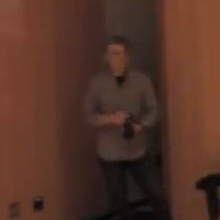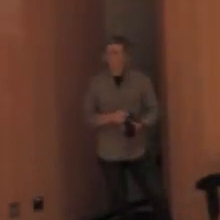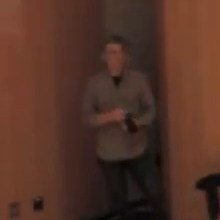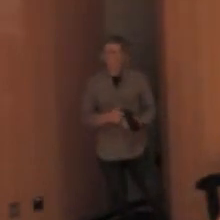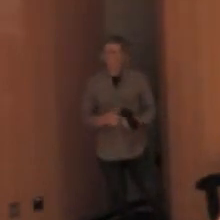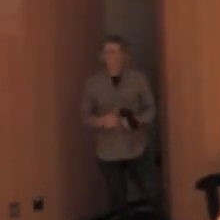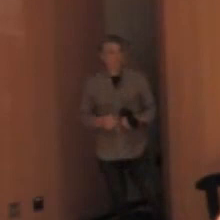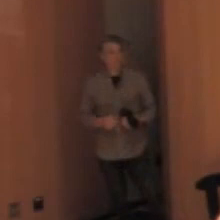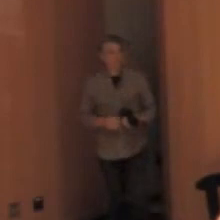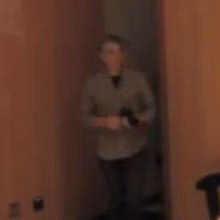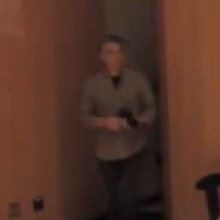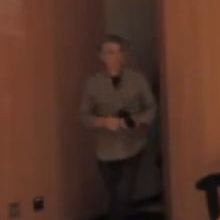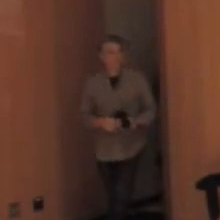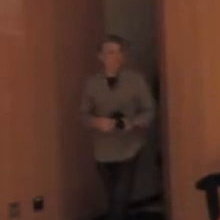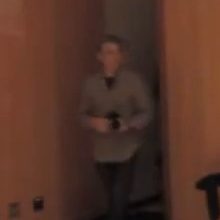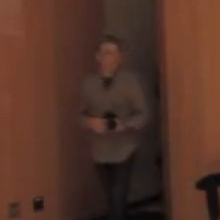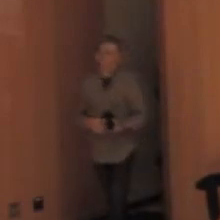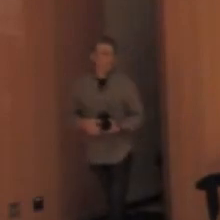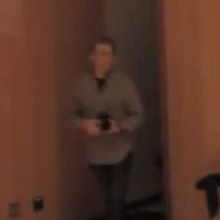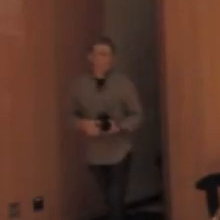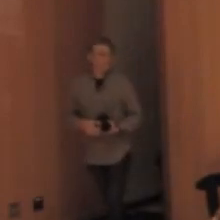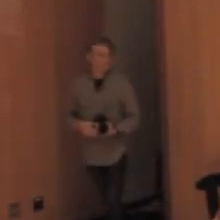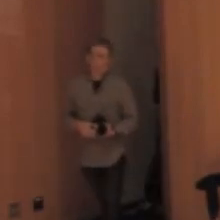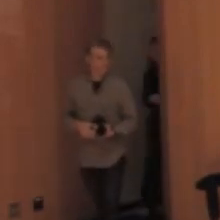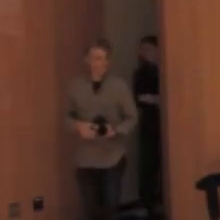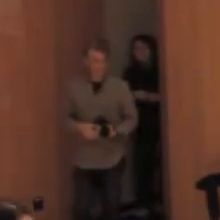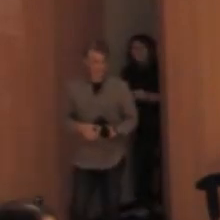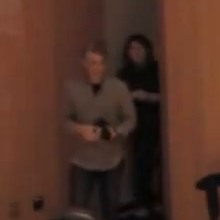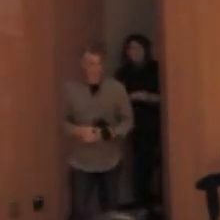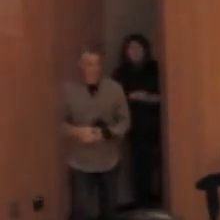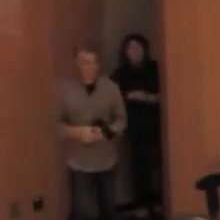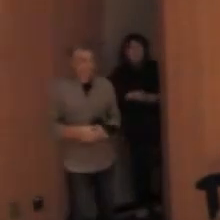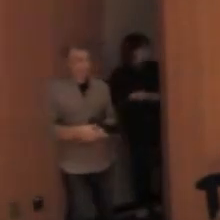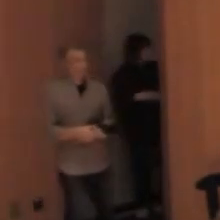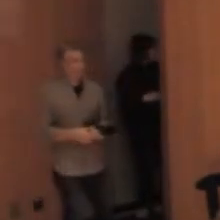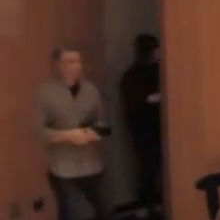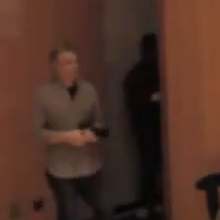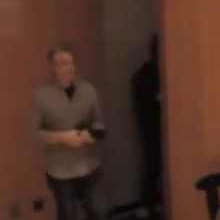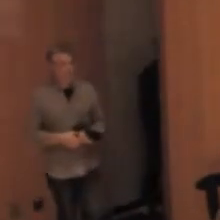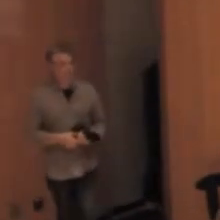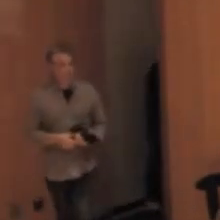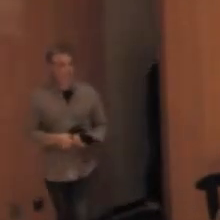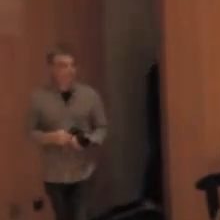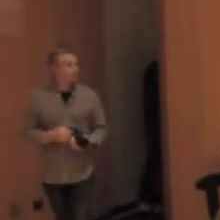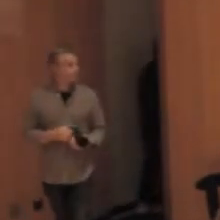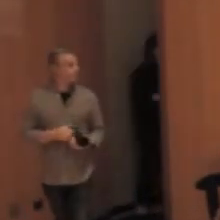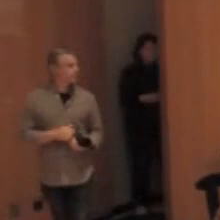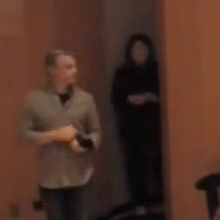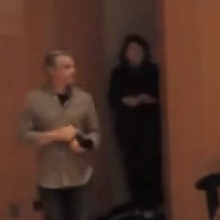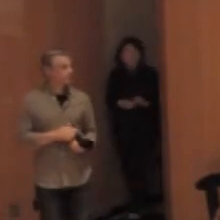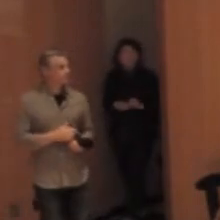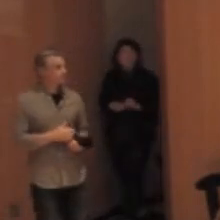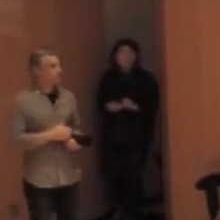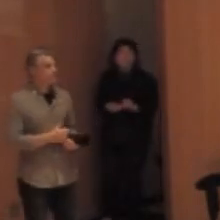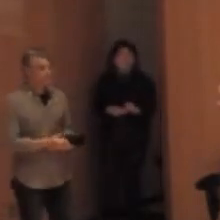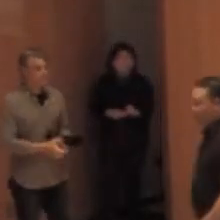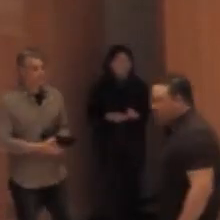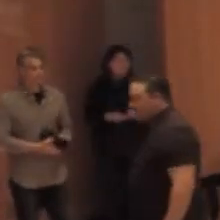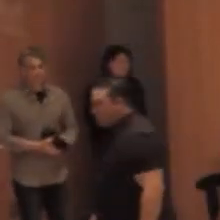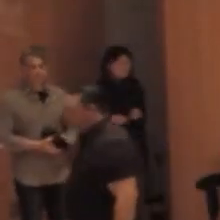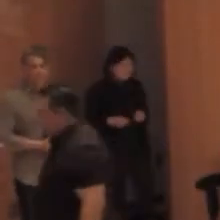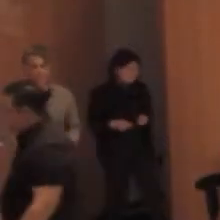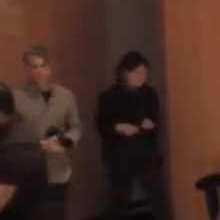so after the oldest daughter and then I'm this will be red yeah that's has to be oh we'll follow